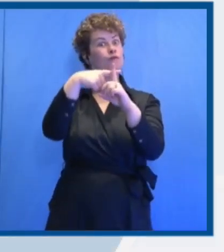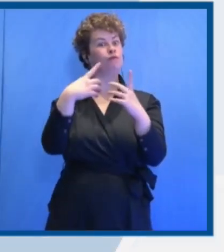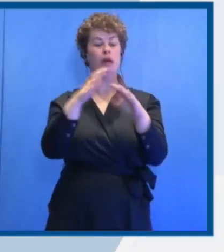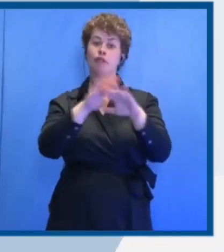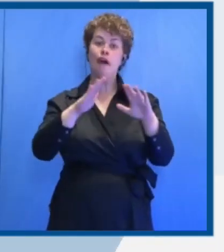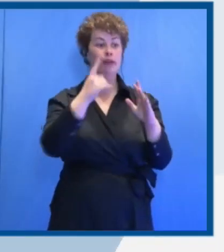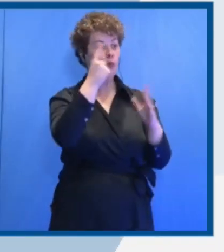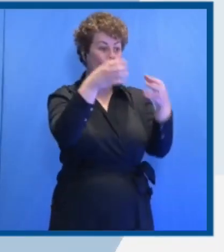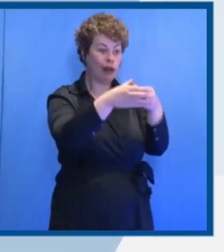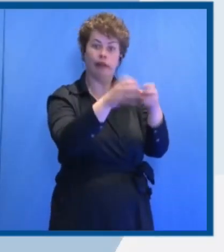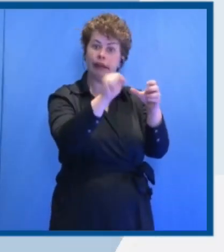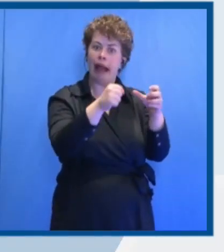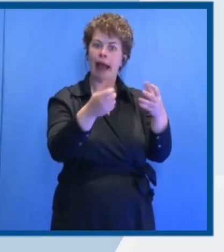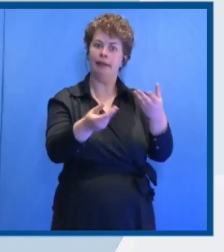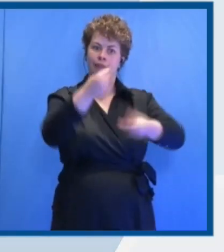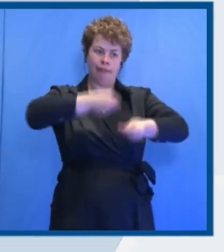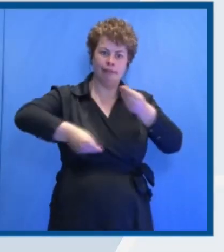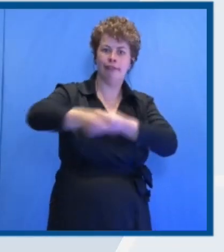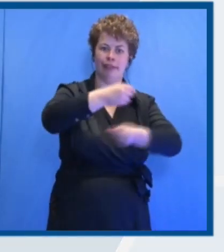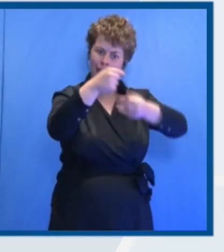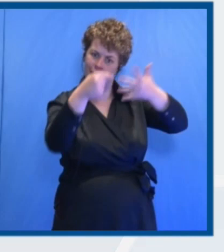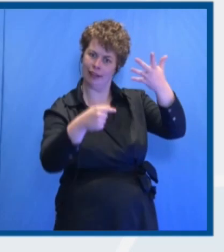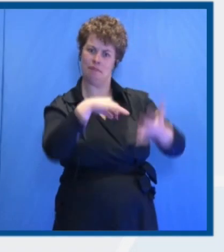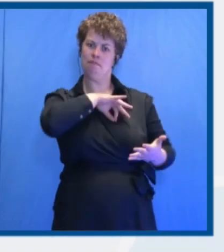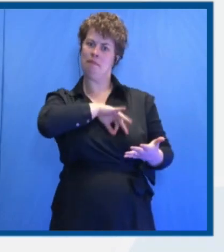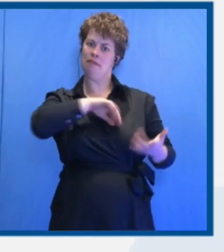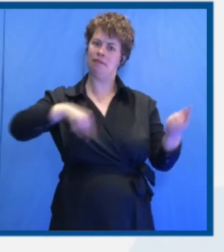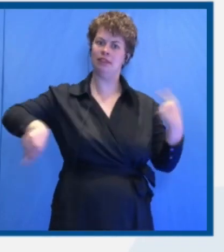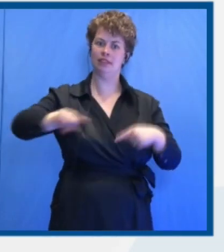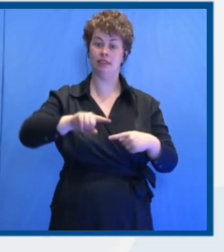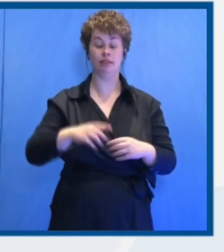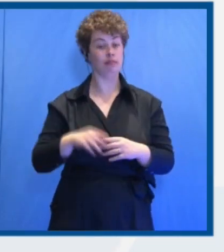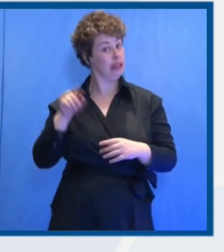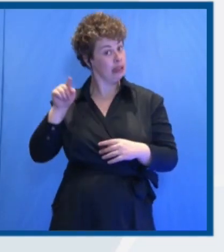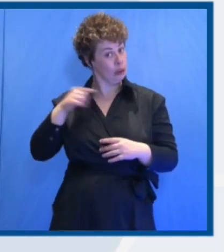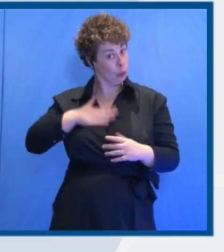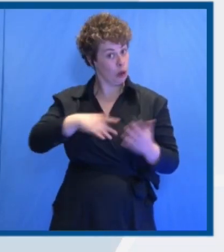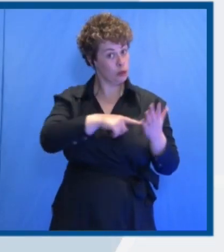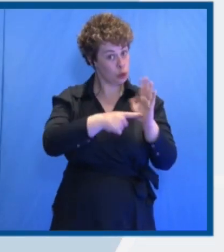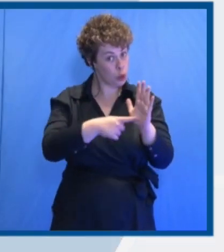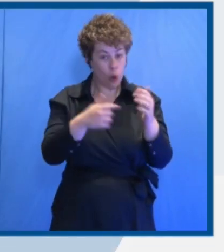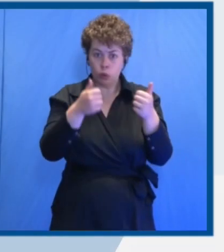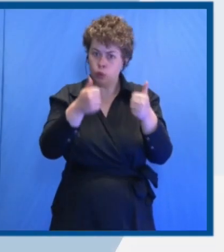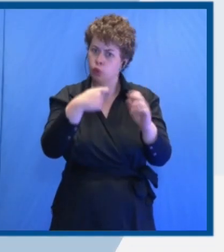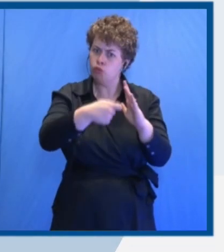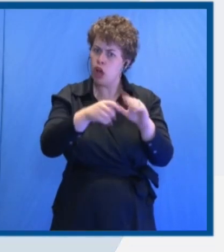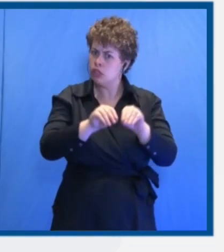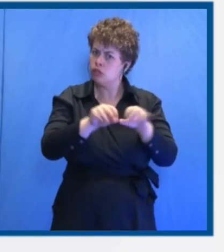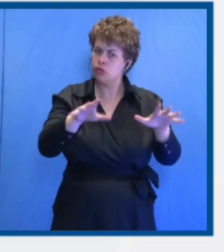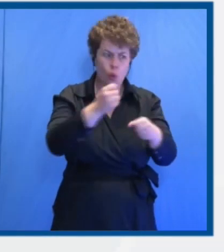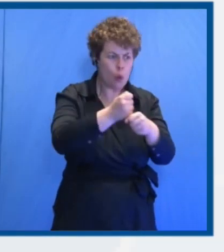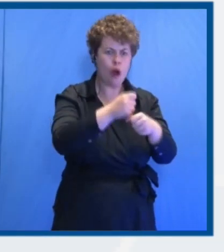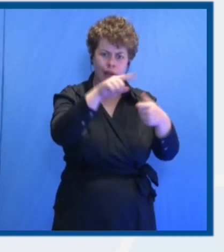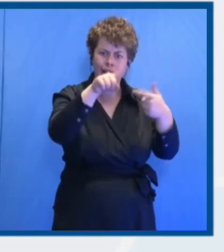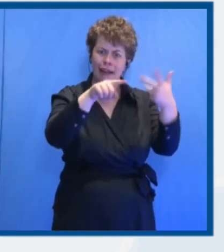solutions. By demonstrating that this works and by finding the specifics that are useful for